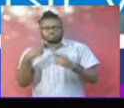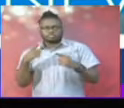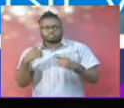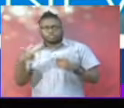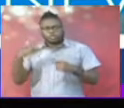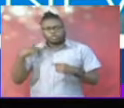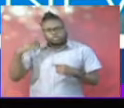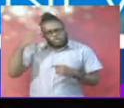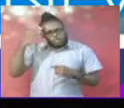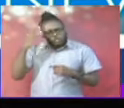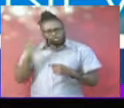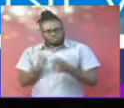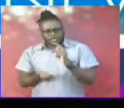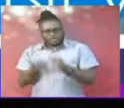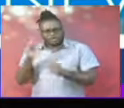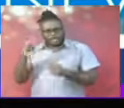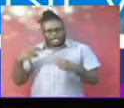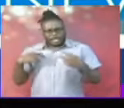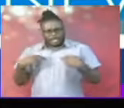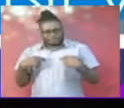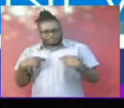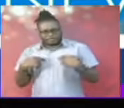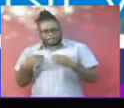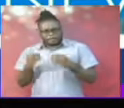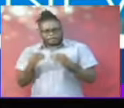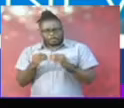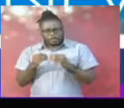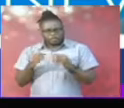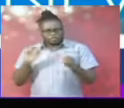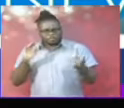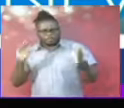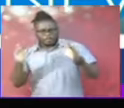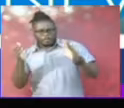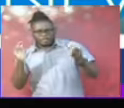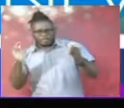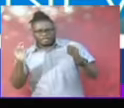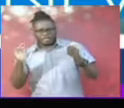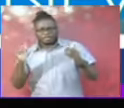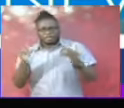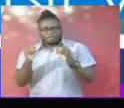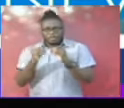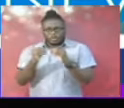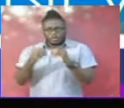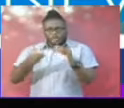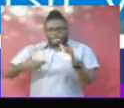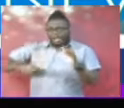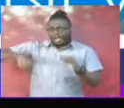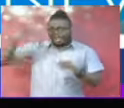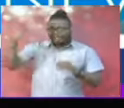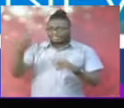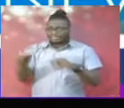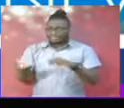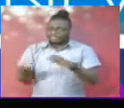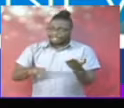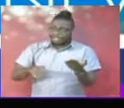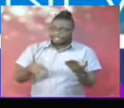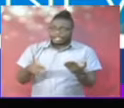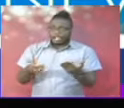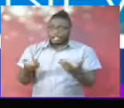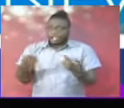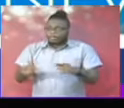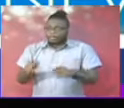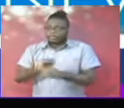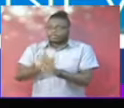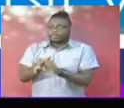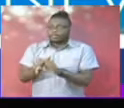the highest death rates due to COVID-19 in the world. Has the ministry done an assessment to find out why is this so? Are we treating